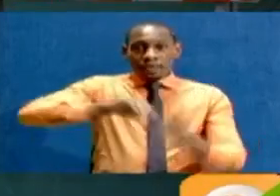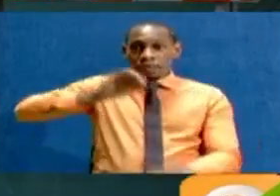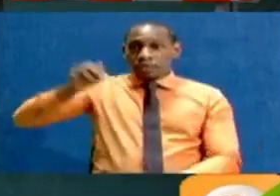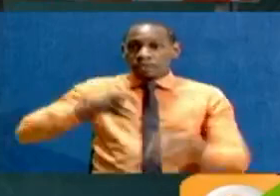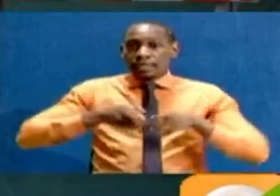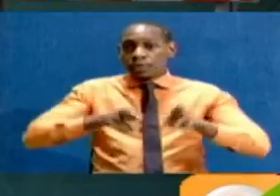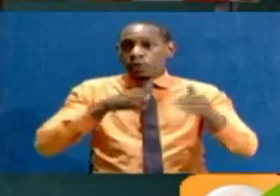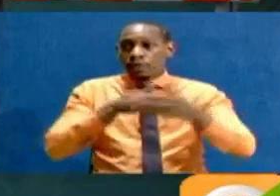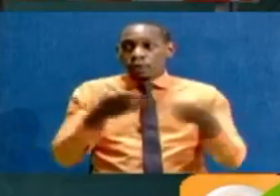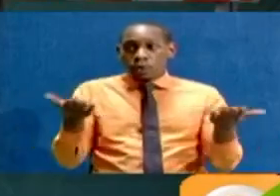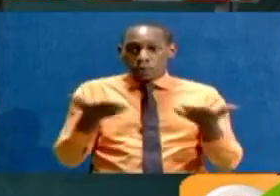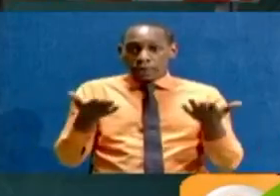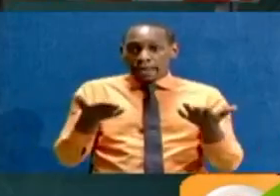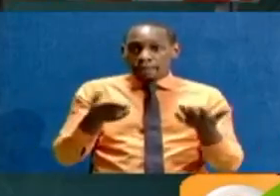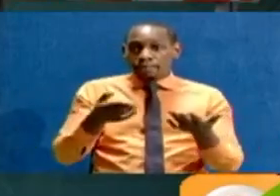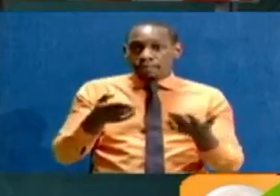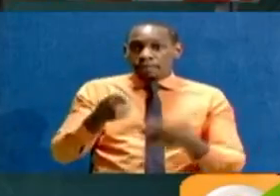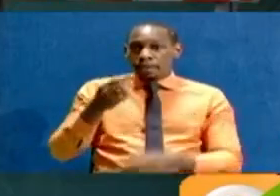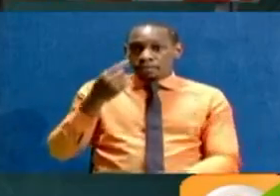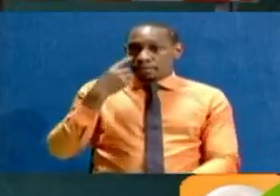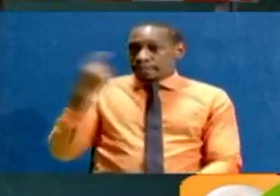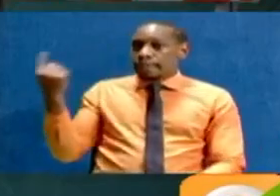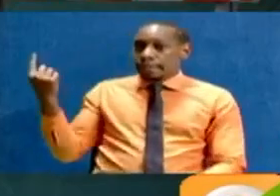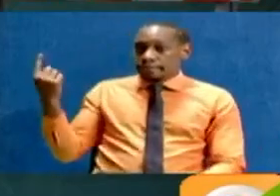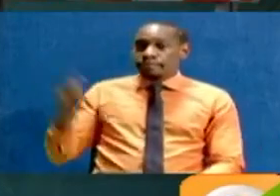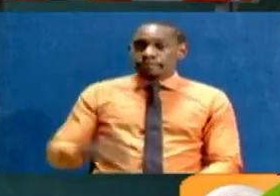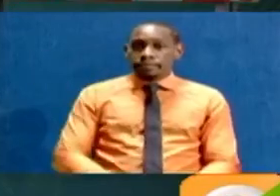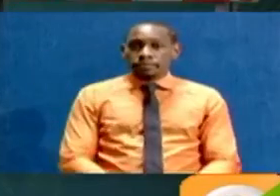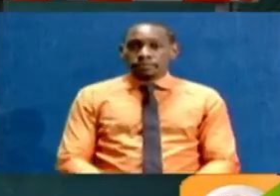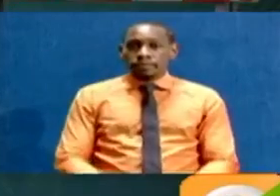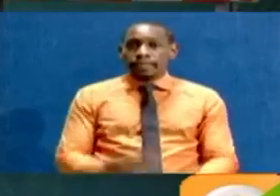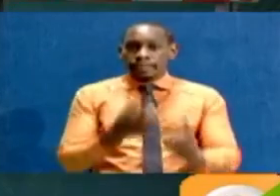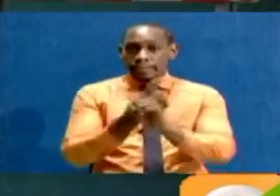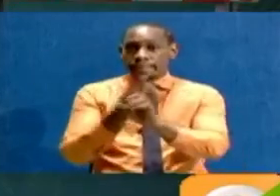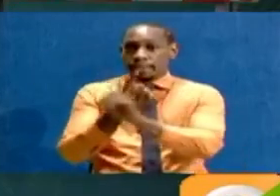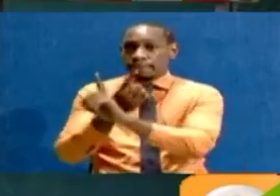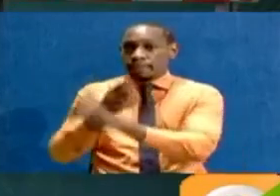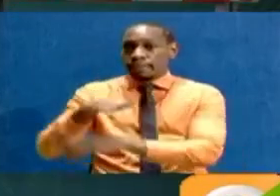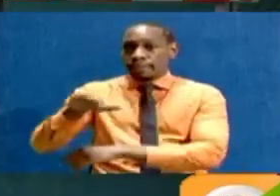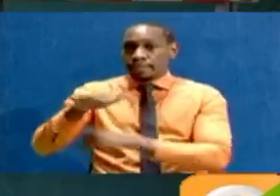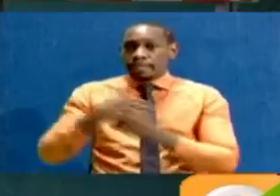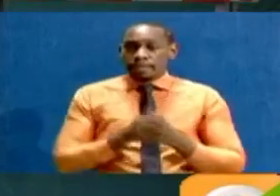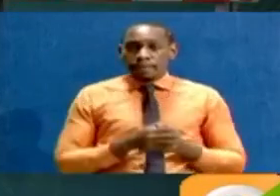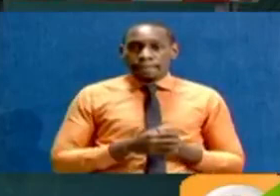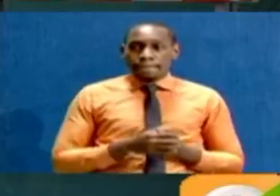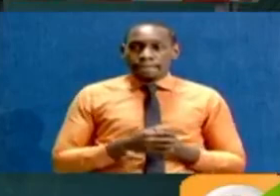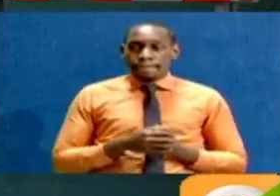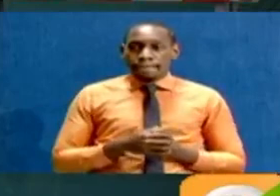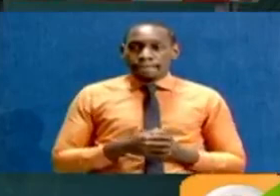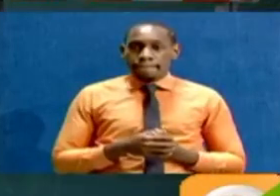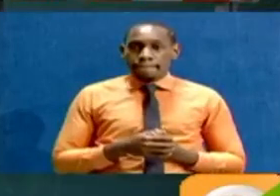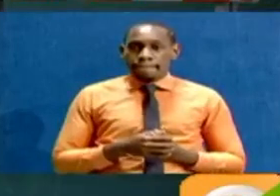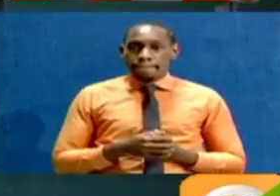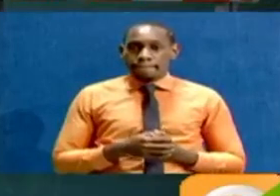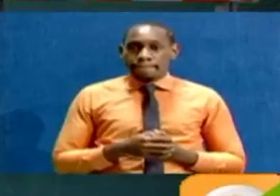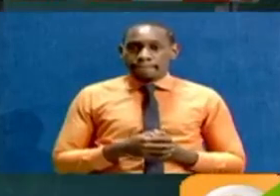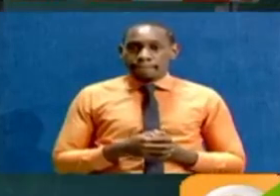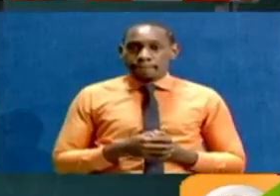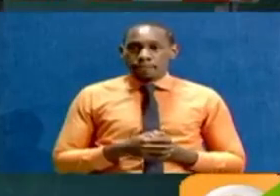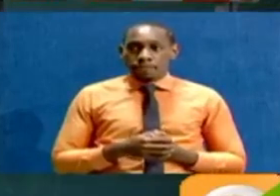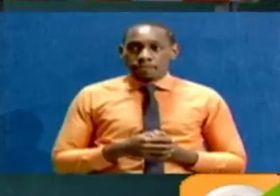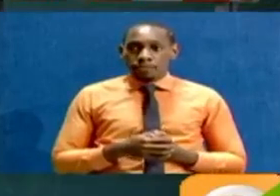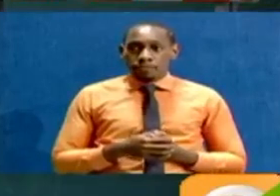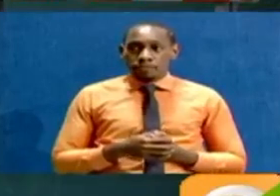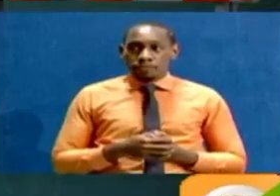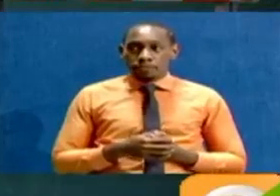County, police roadblocks will be put up at Katumani-Machakos Junction along the Nairobi-Mombasa Highway,